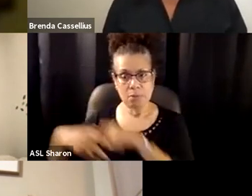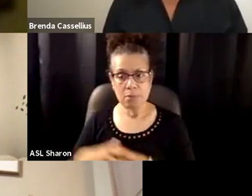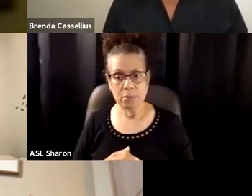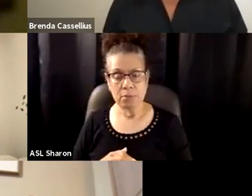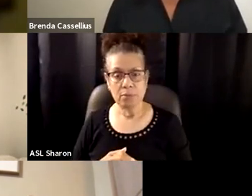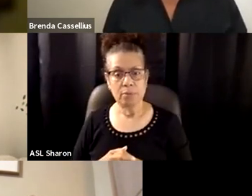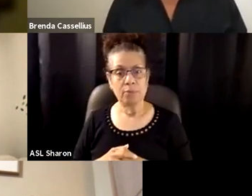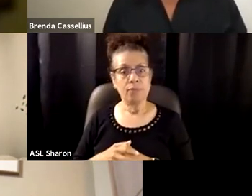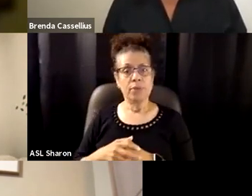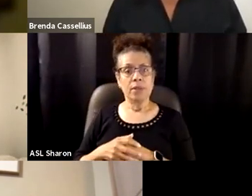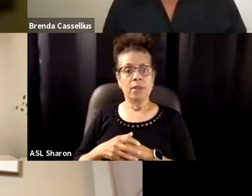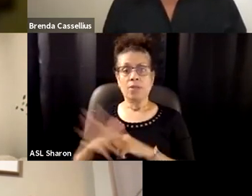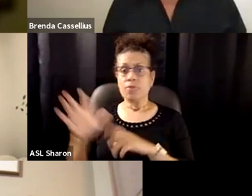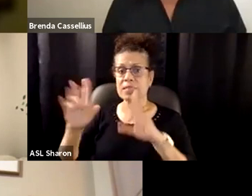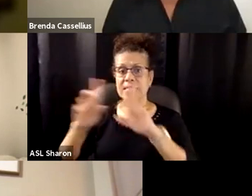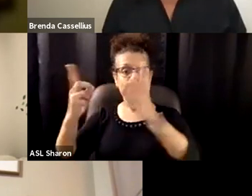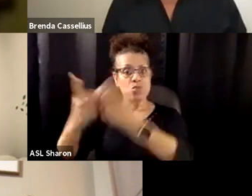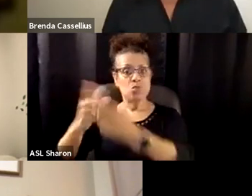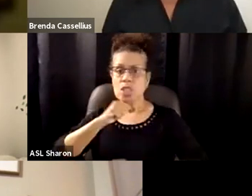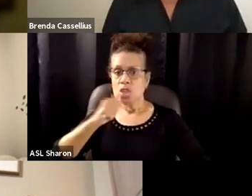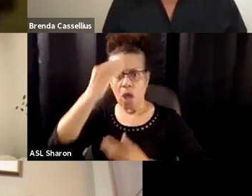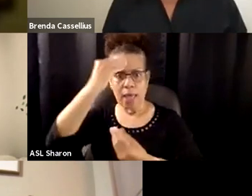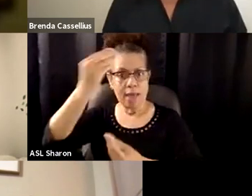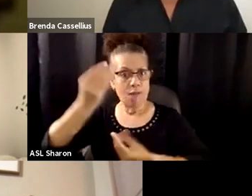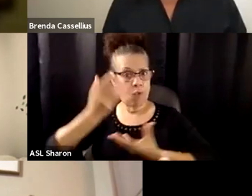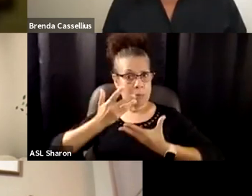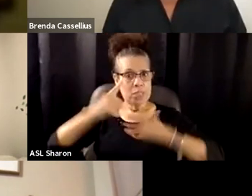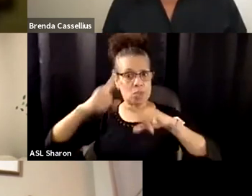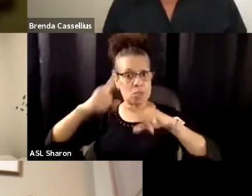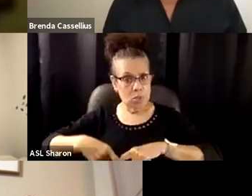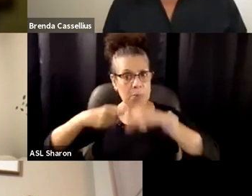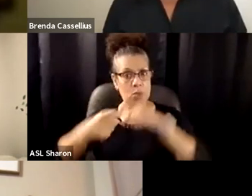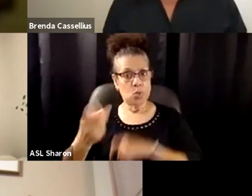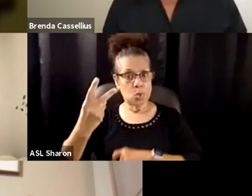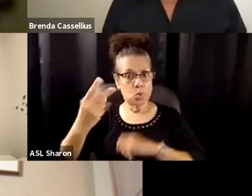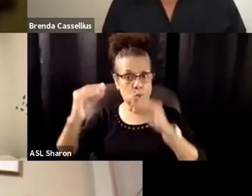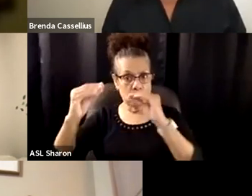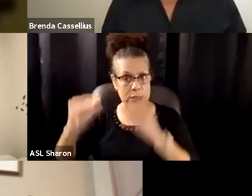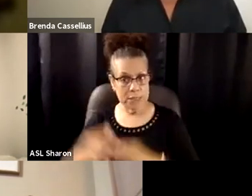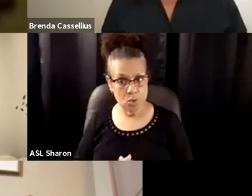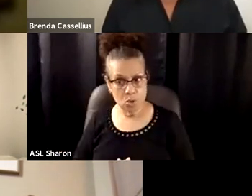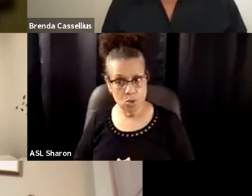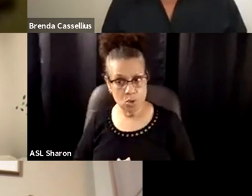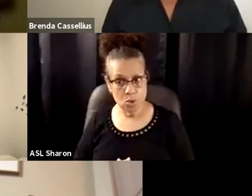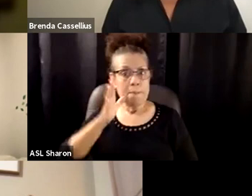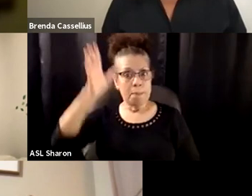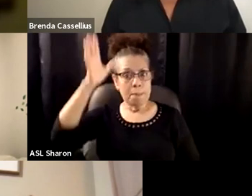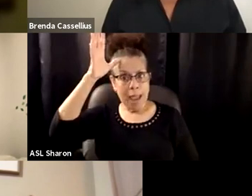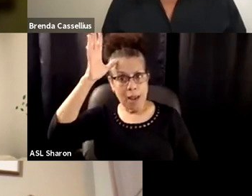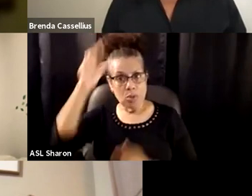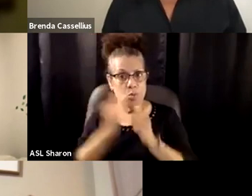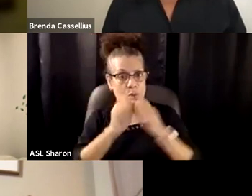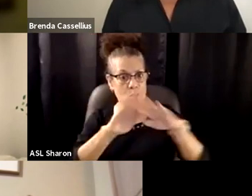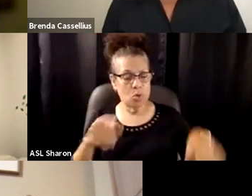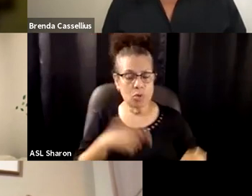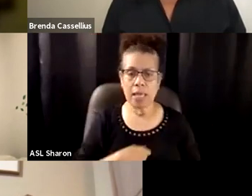the district has shared no information about the decision to spend to suspend these teachers parents of children in those classrooms receive